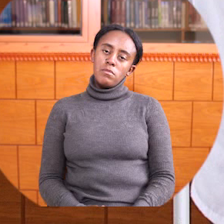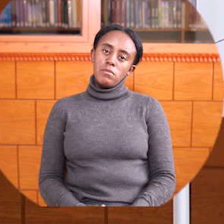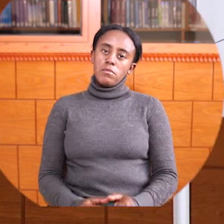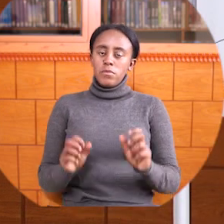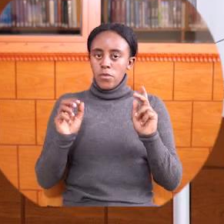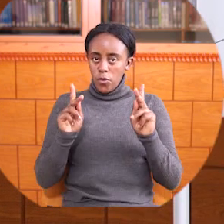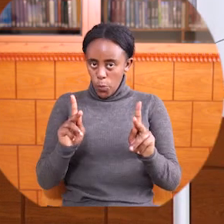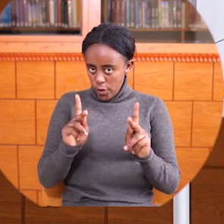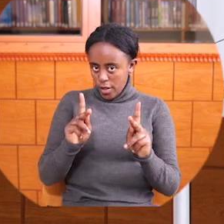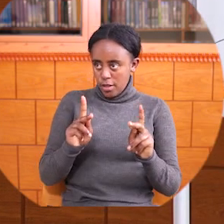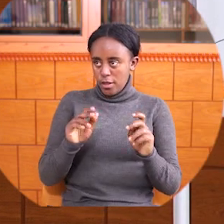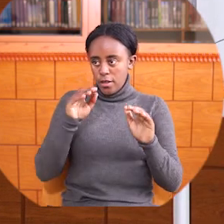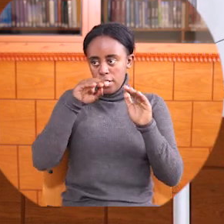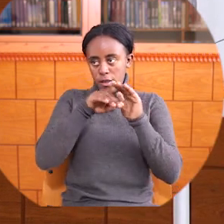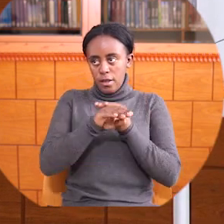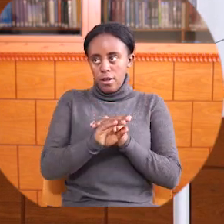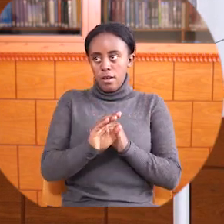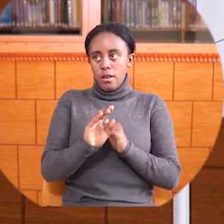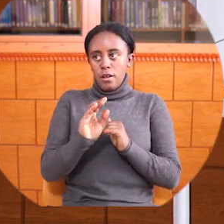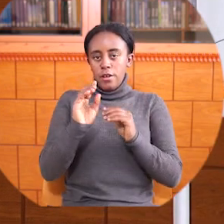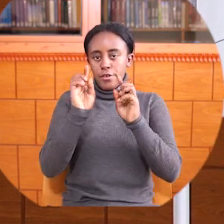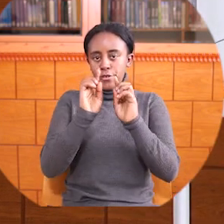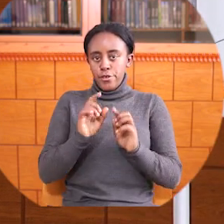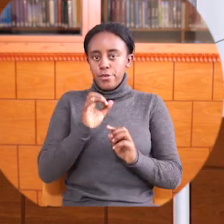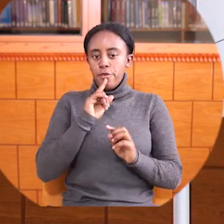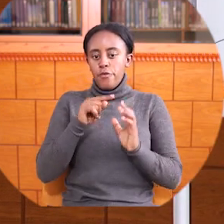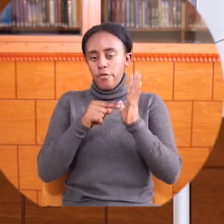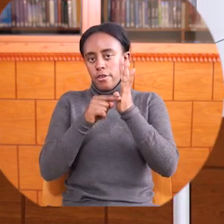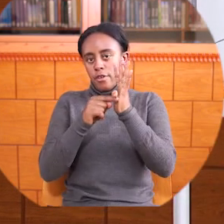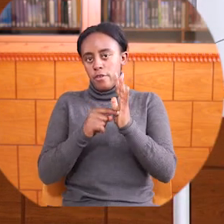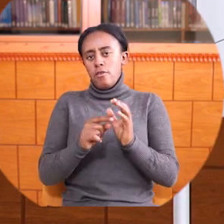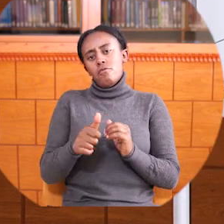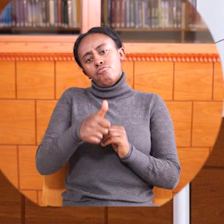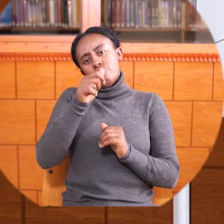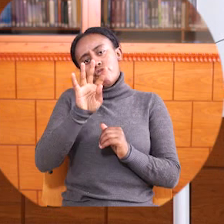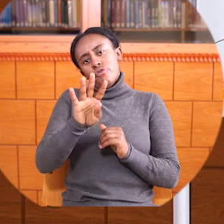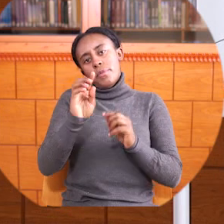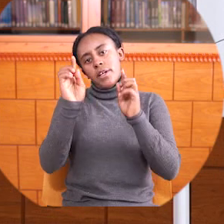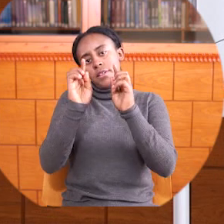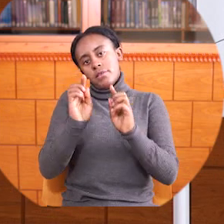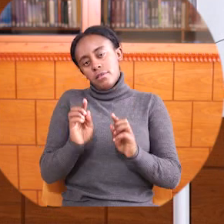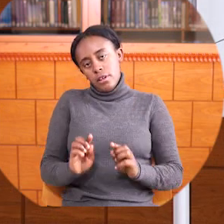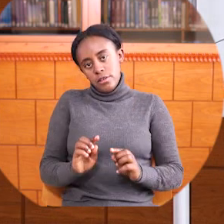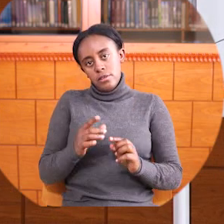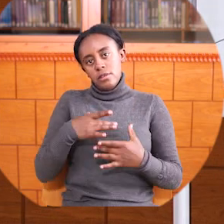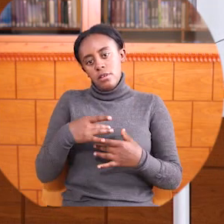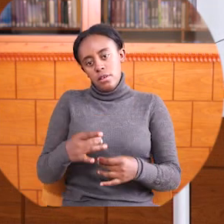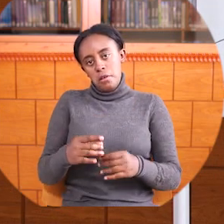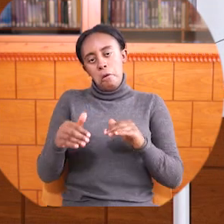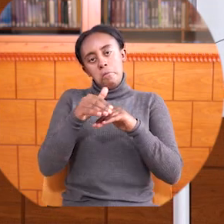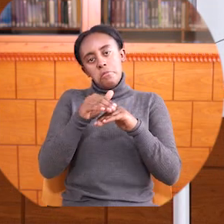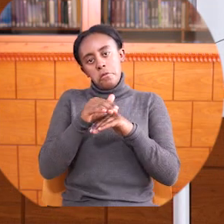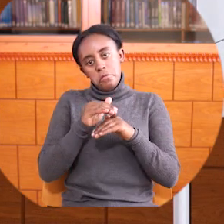Okay, internal structures of leaf. Leaf has four main internal structures like